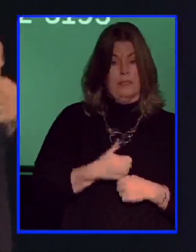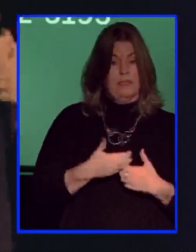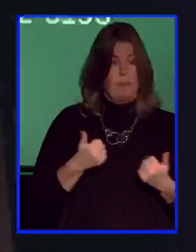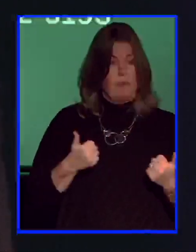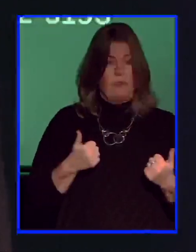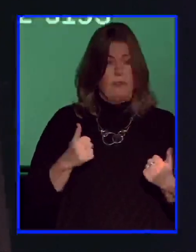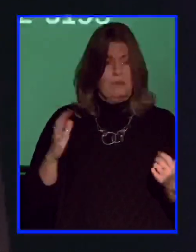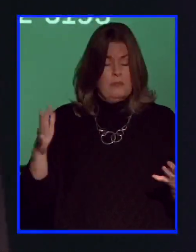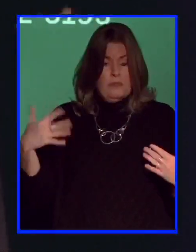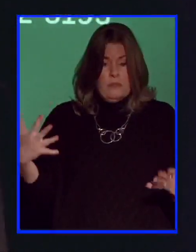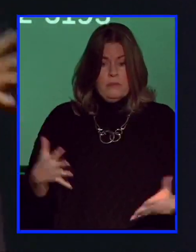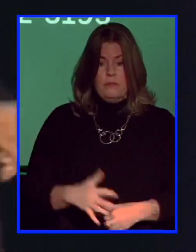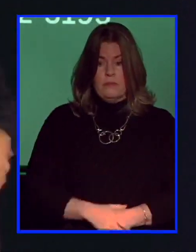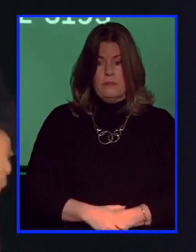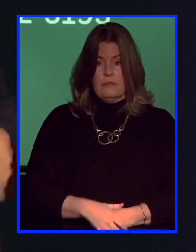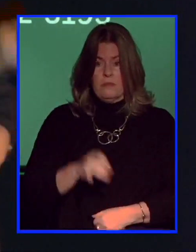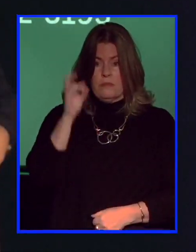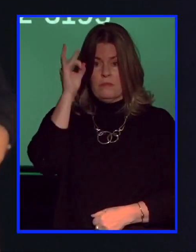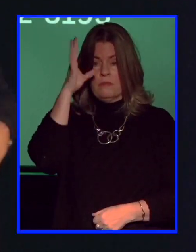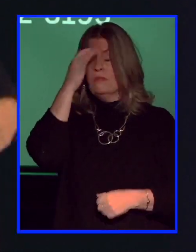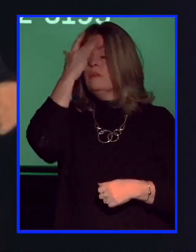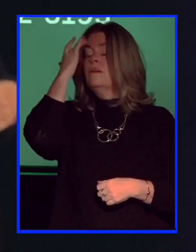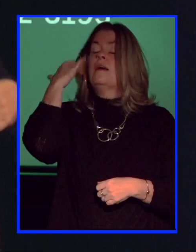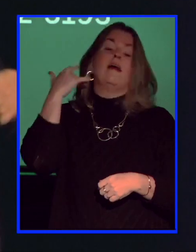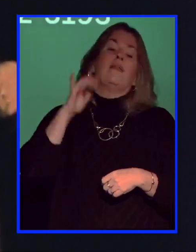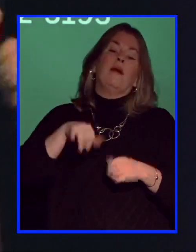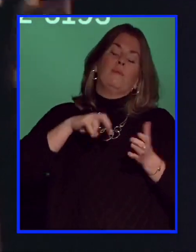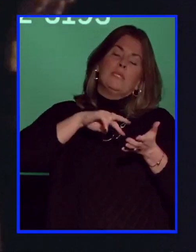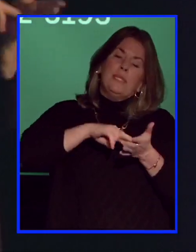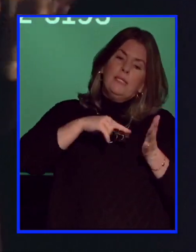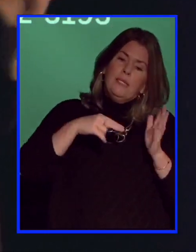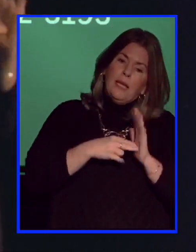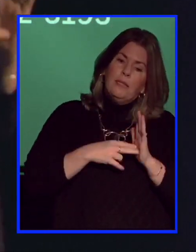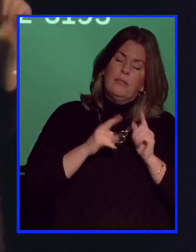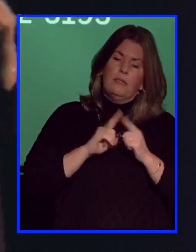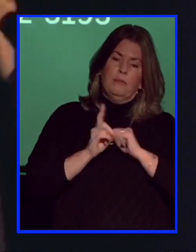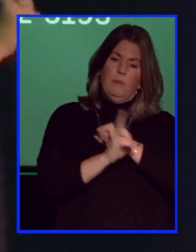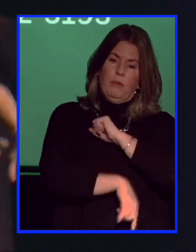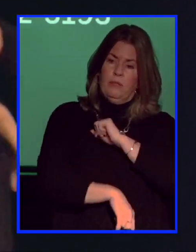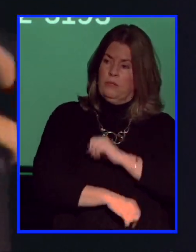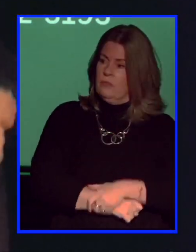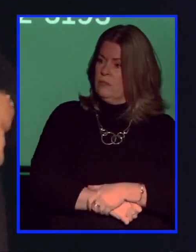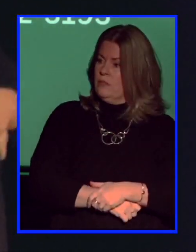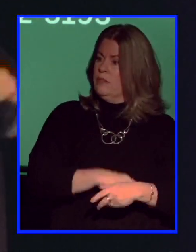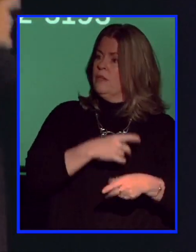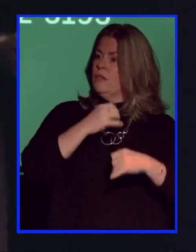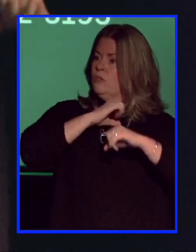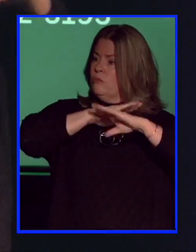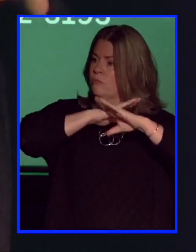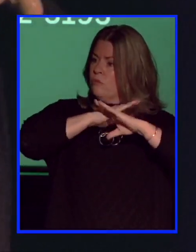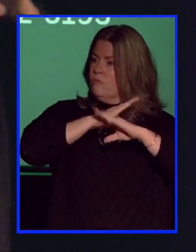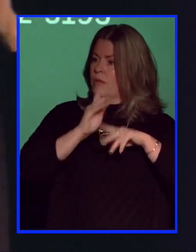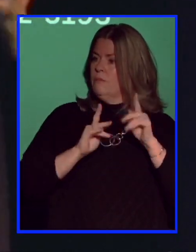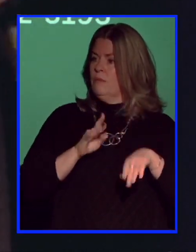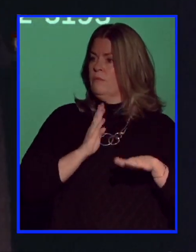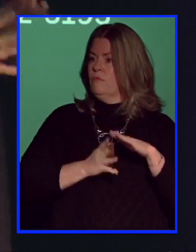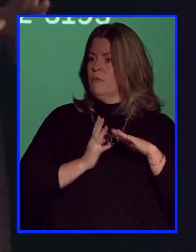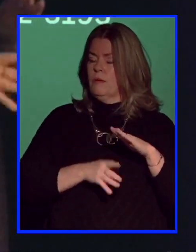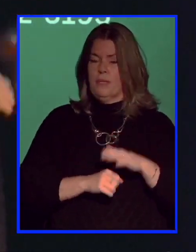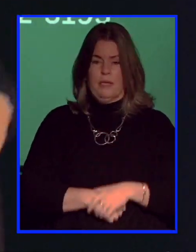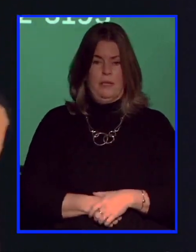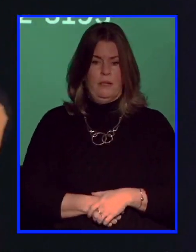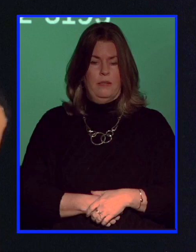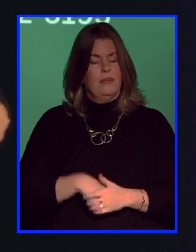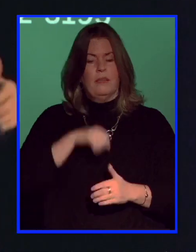was outrageous. And it was intended to be punitive and to keep people from coming. That's